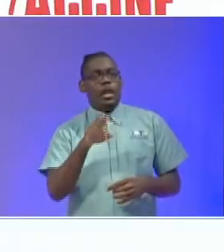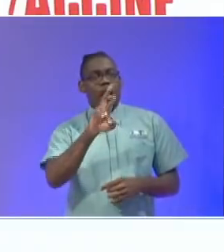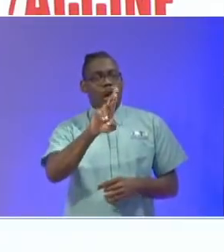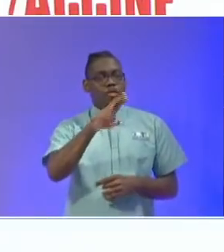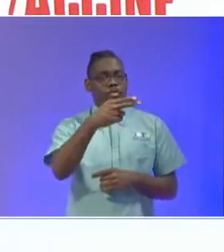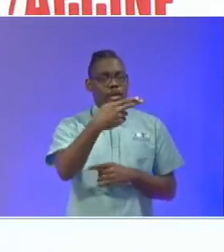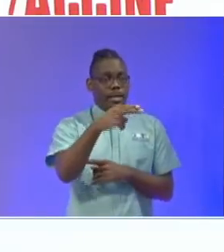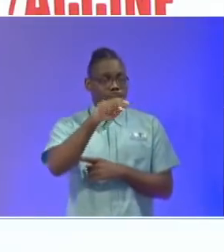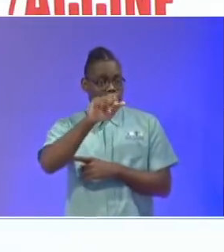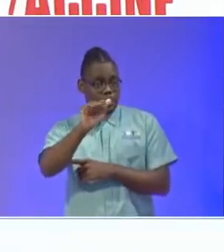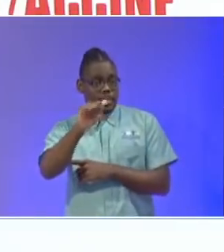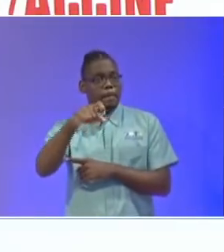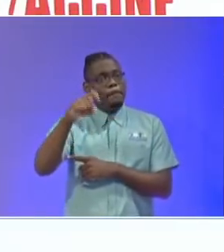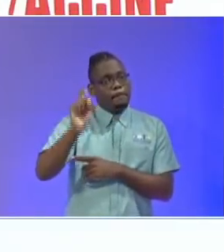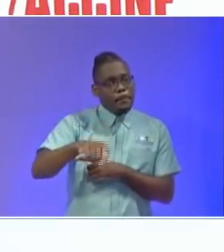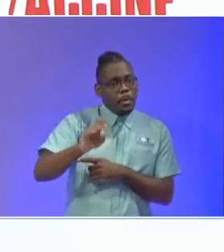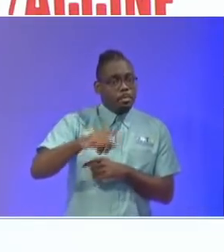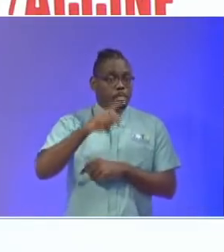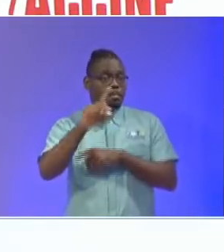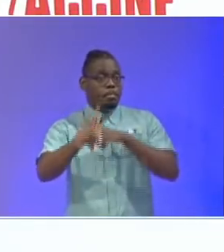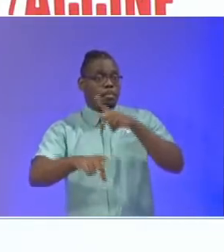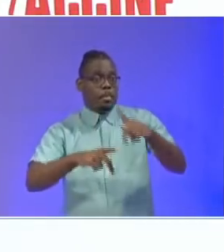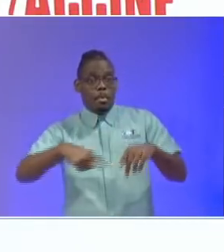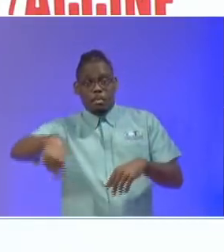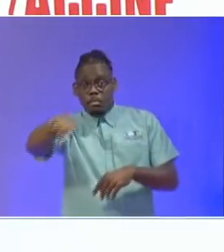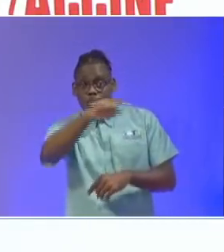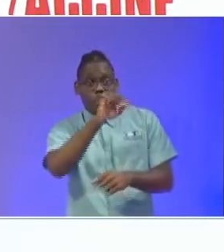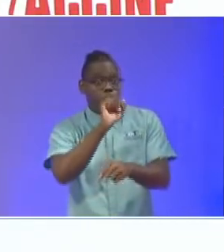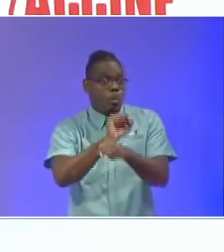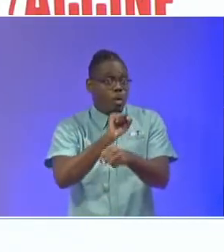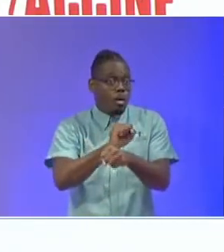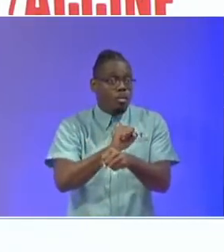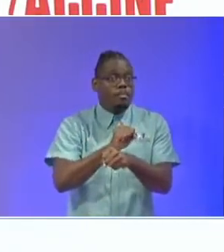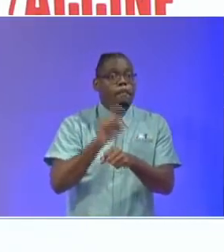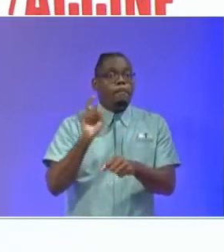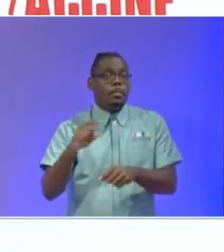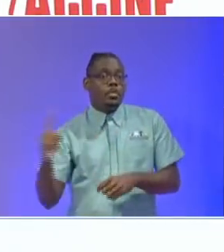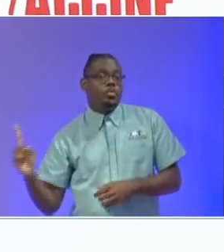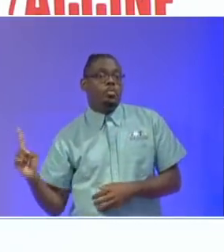that persons see a psychologist,